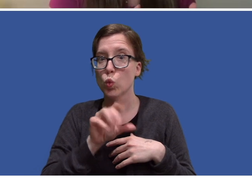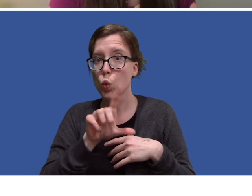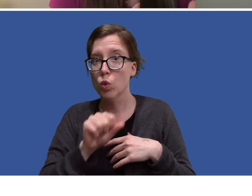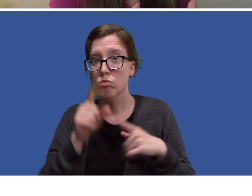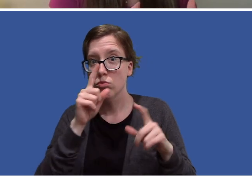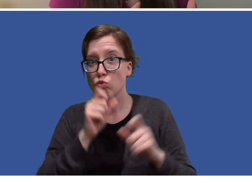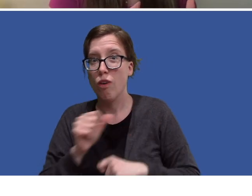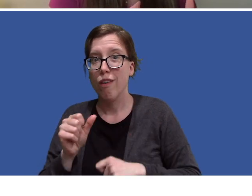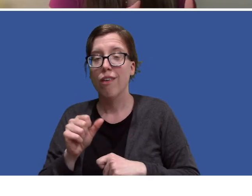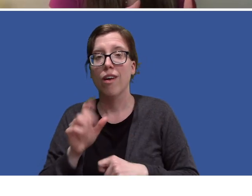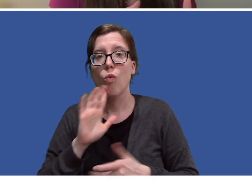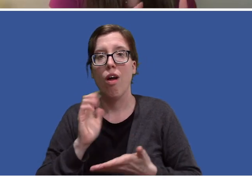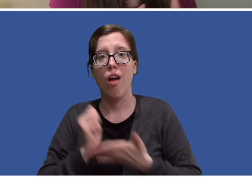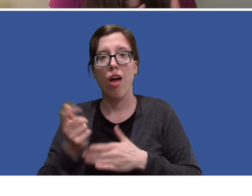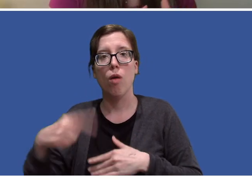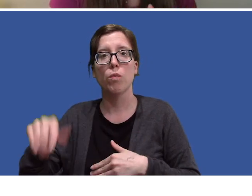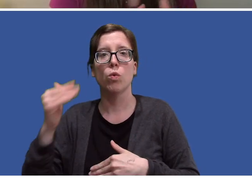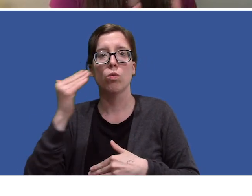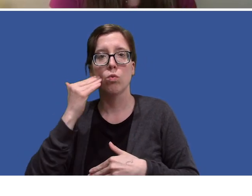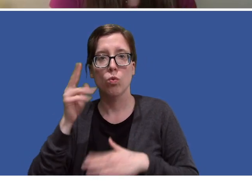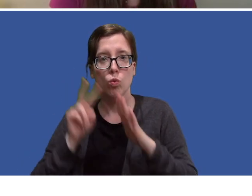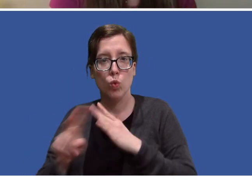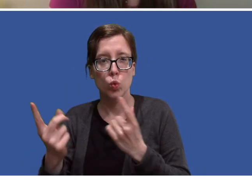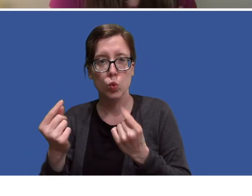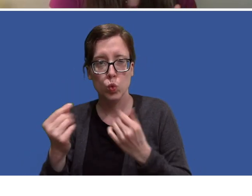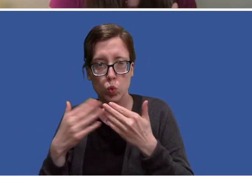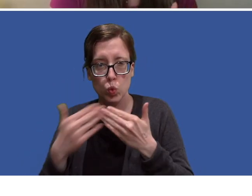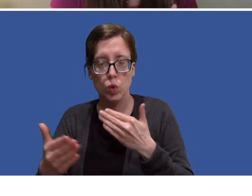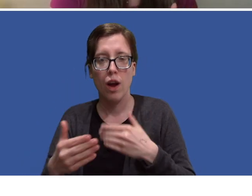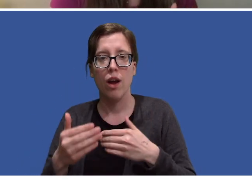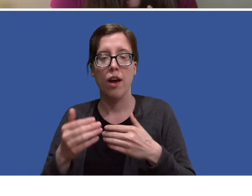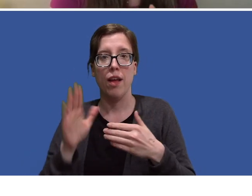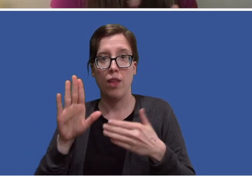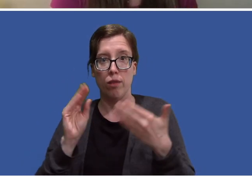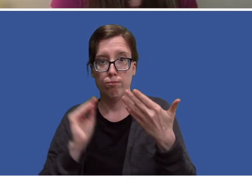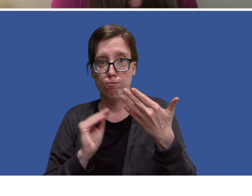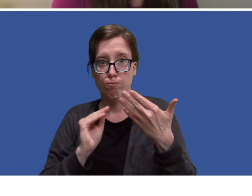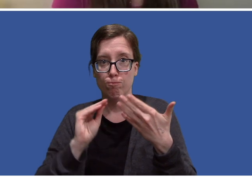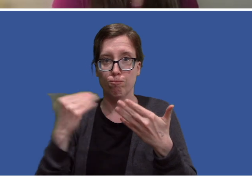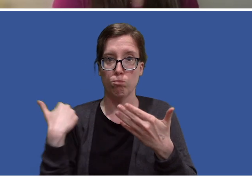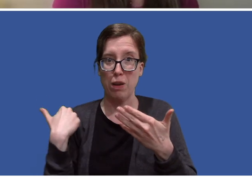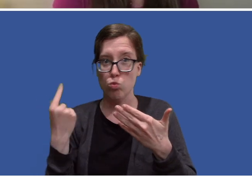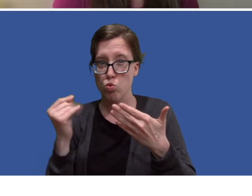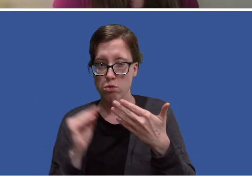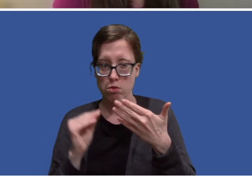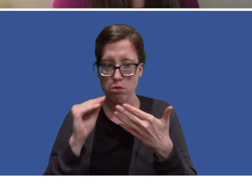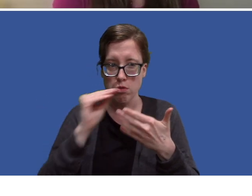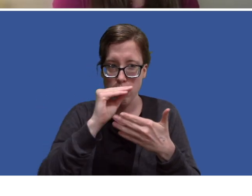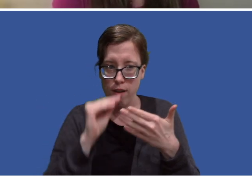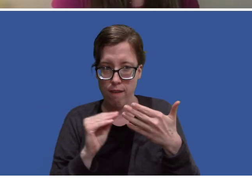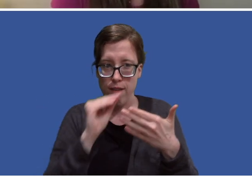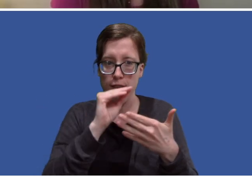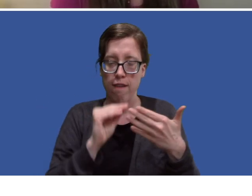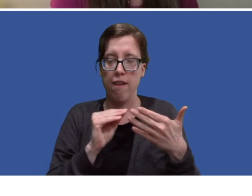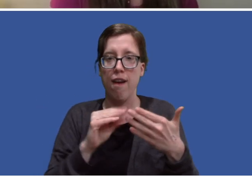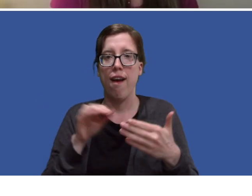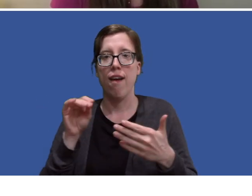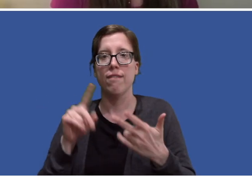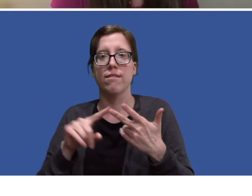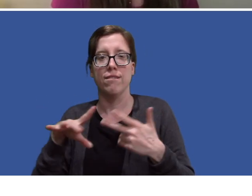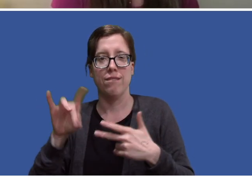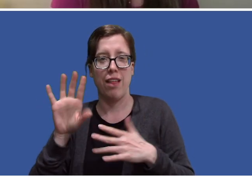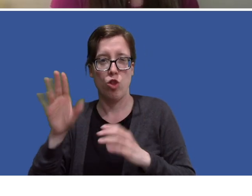to prioritize the tasks they need to do and find the information that they need to complete the tasks. The